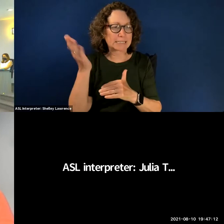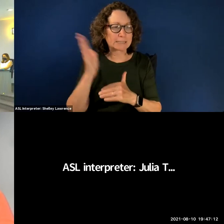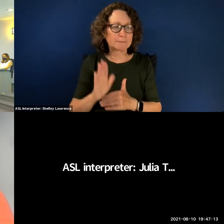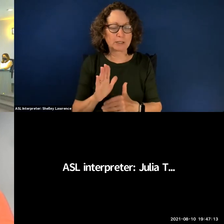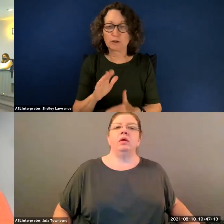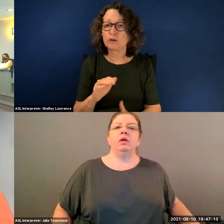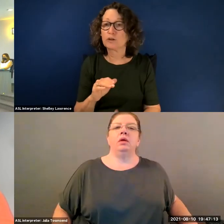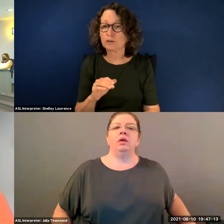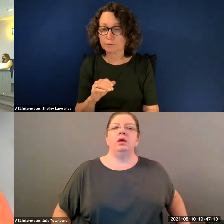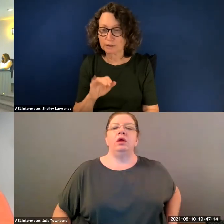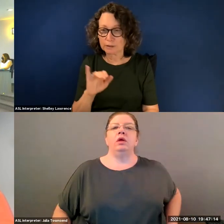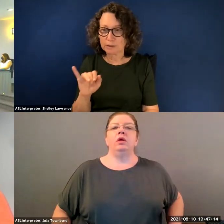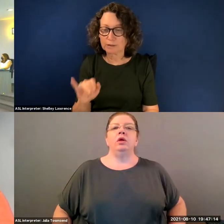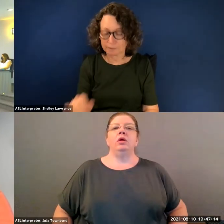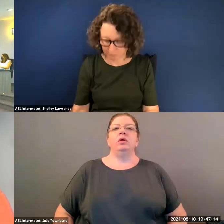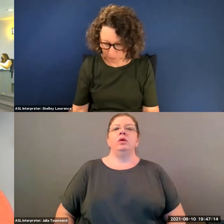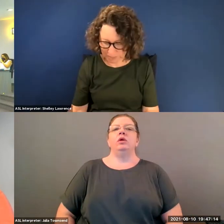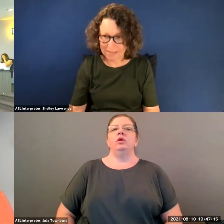Bischoff.